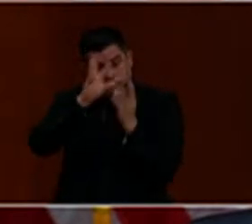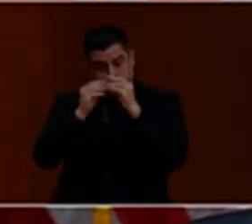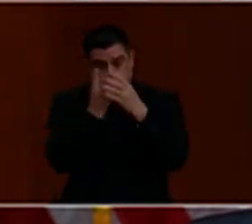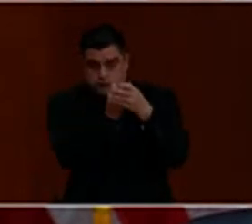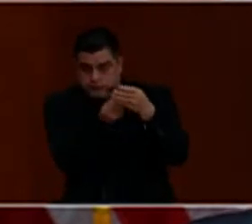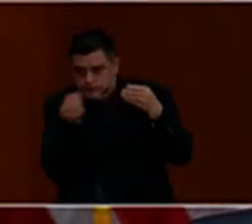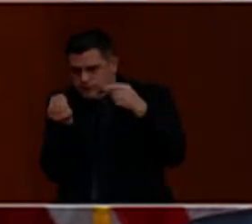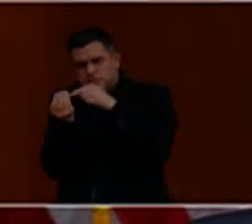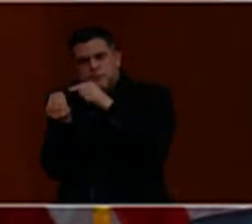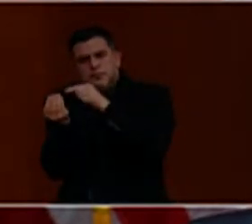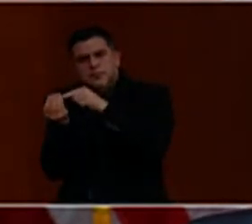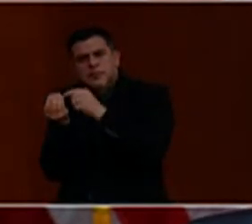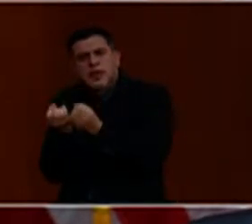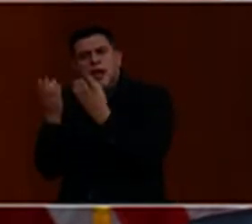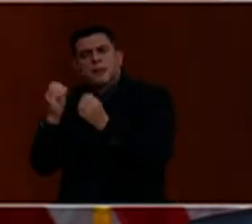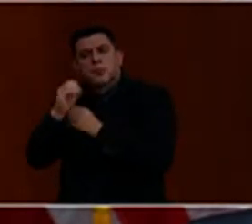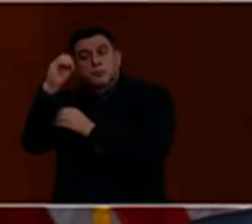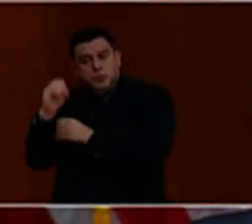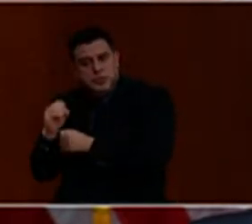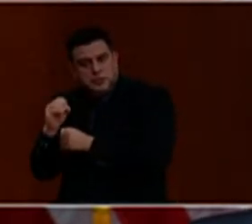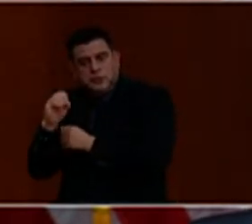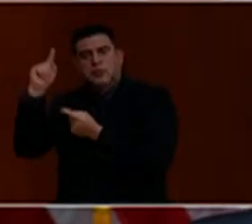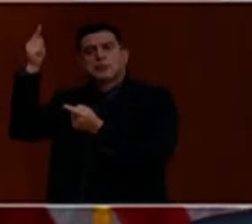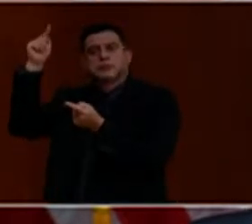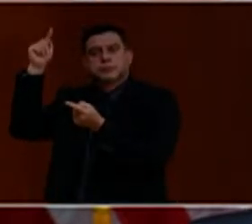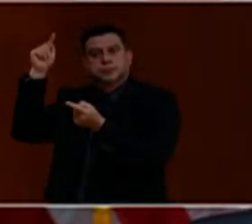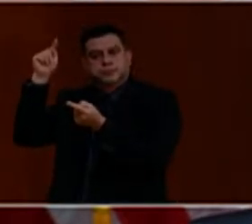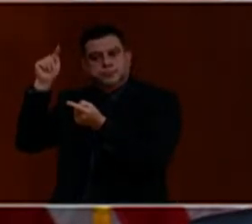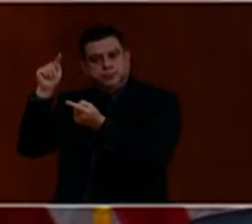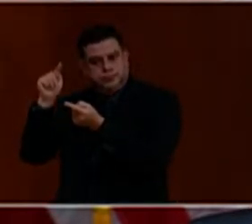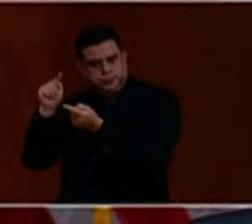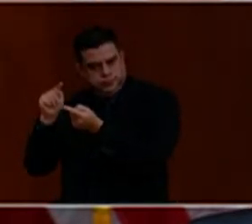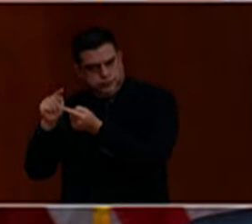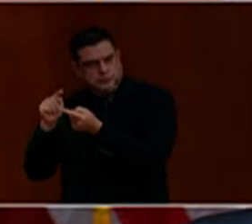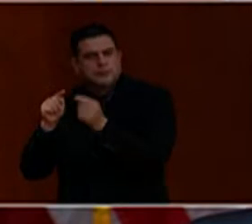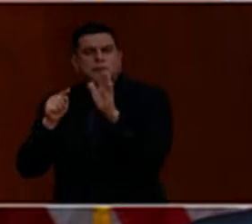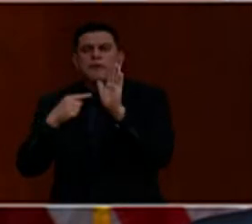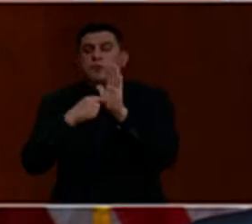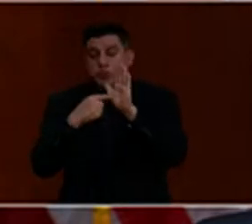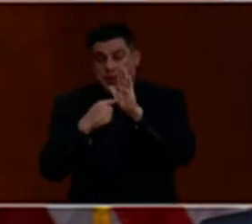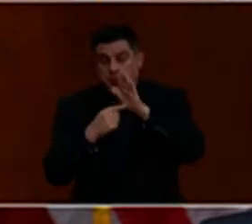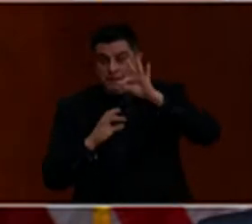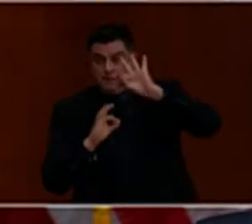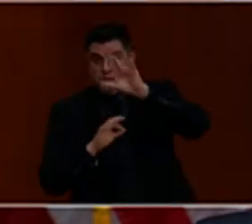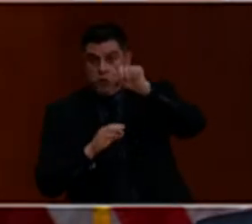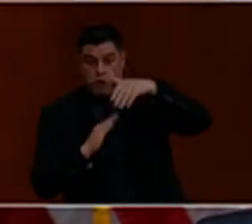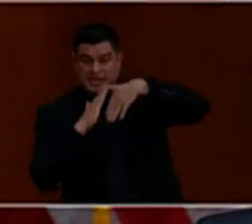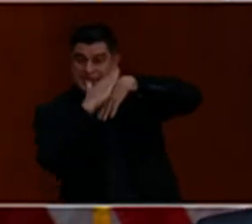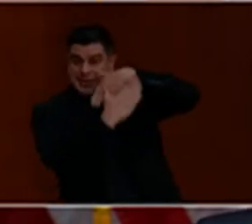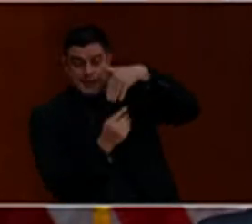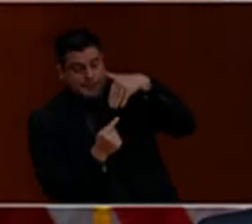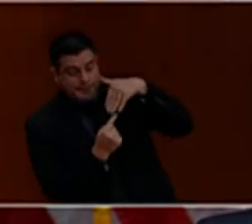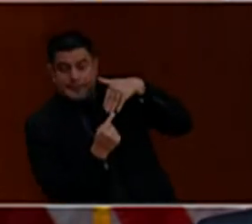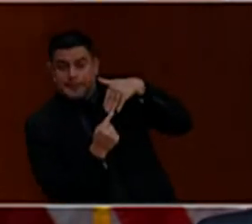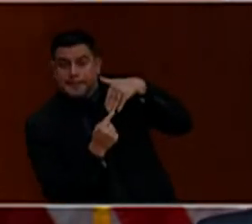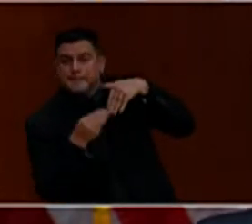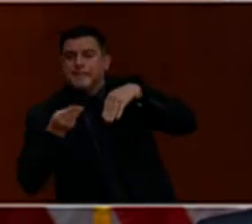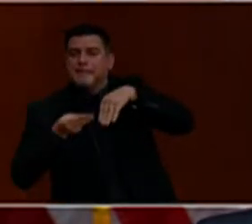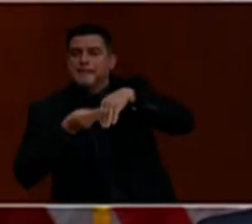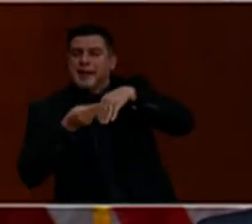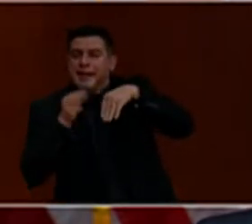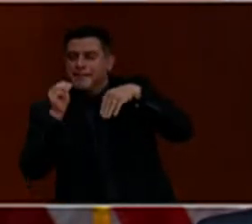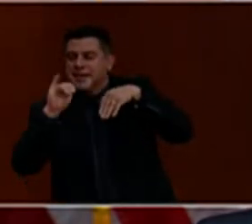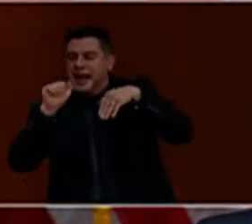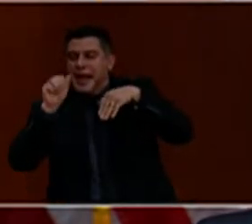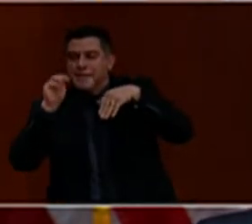point-of-care diagnostic testing for the virus, and they had a 6% positivity rate on, I think, about 650 of